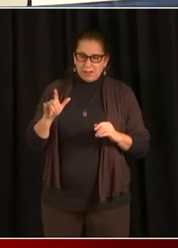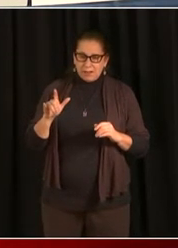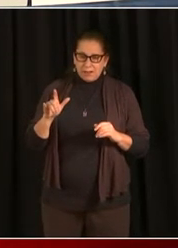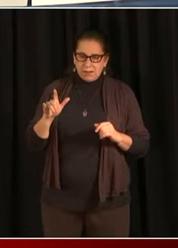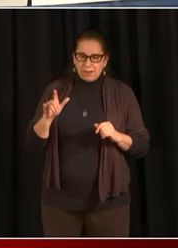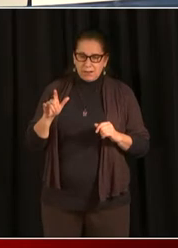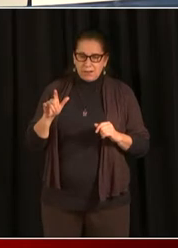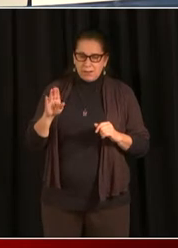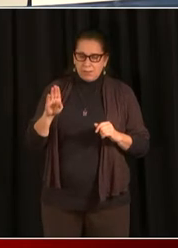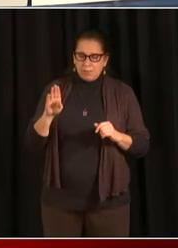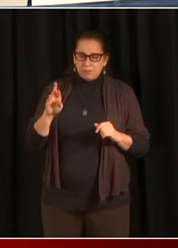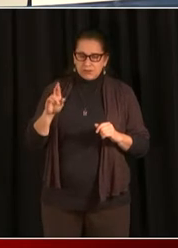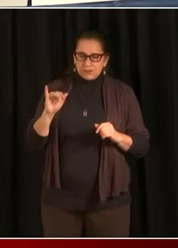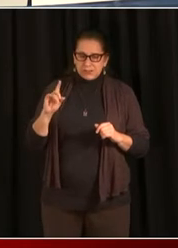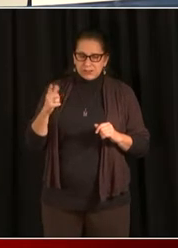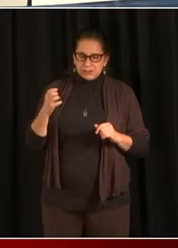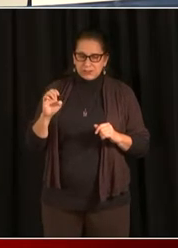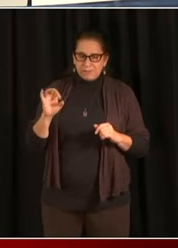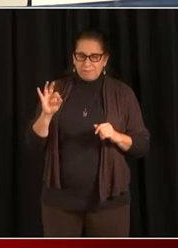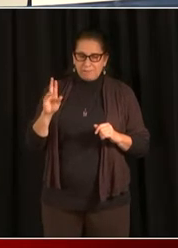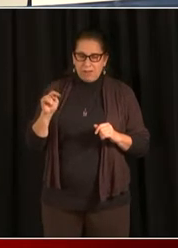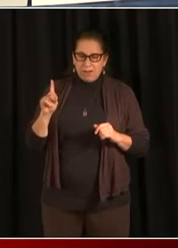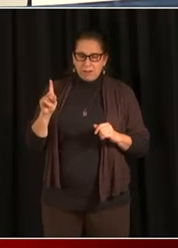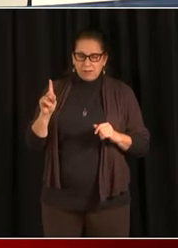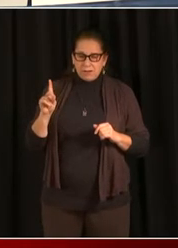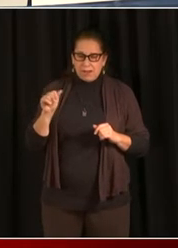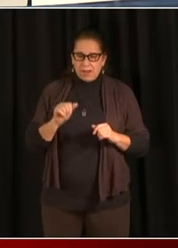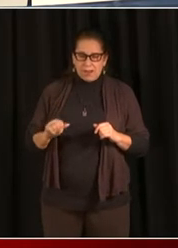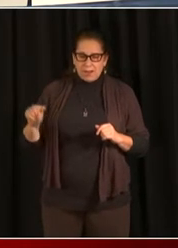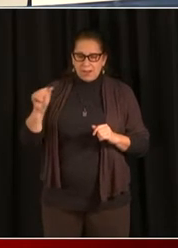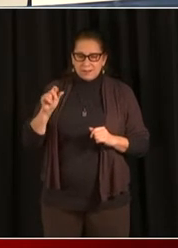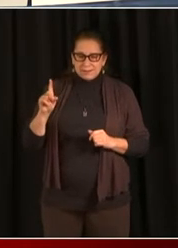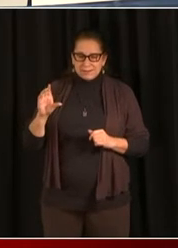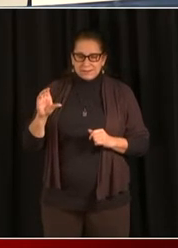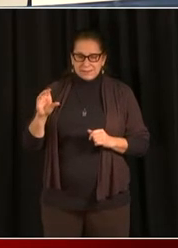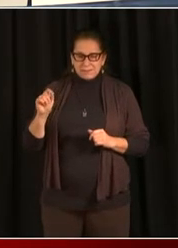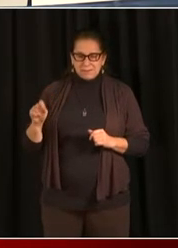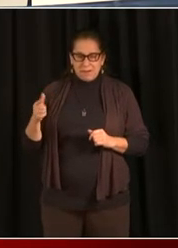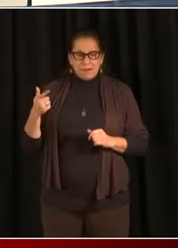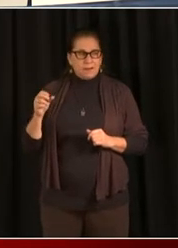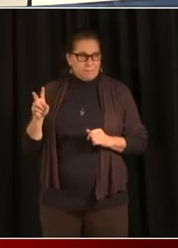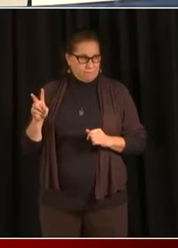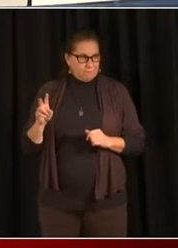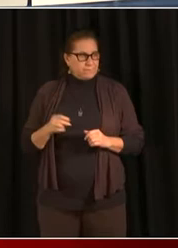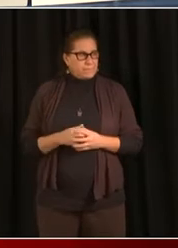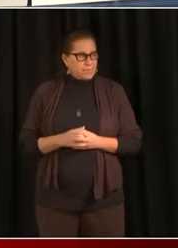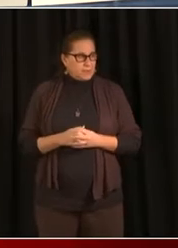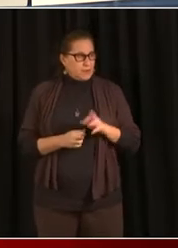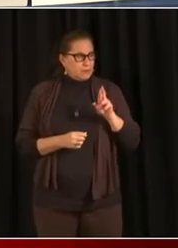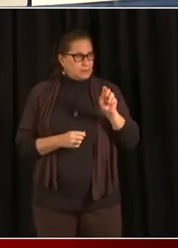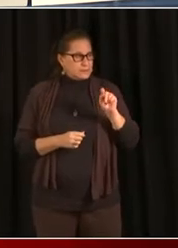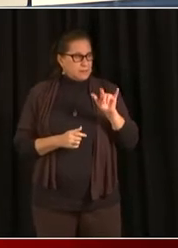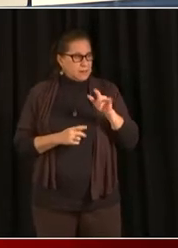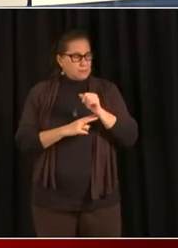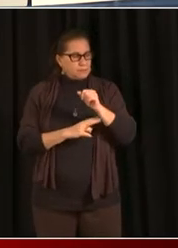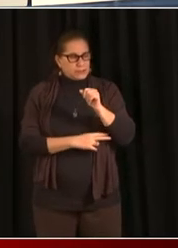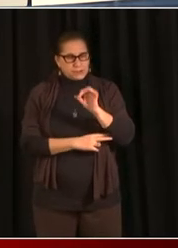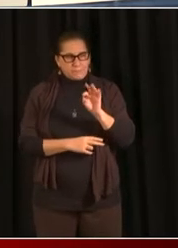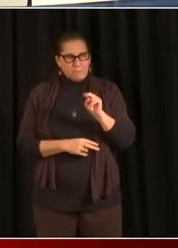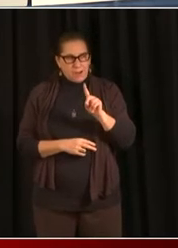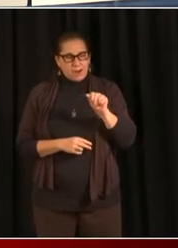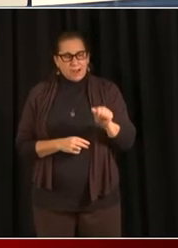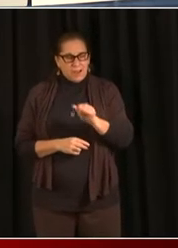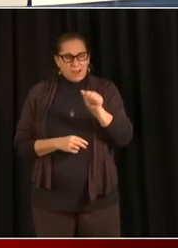retailbridgefund@dc.gov. We're happy to help and stand ready to assist with any other questions that you might have. So to that end, that is our